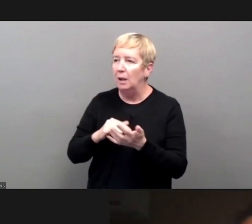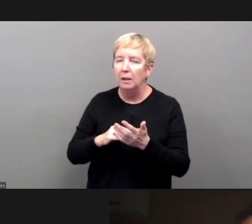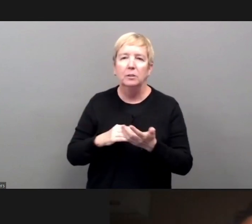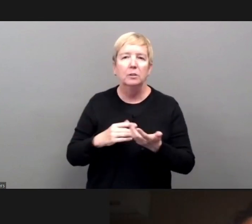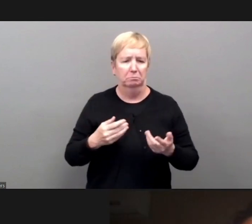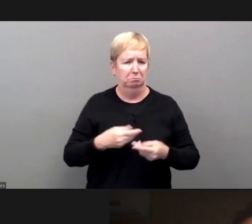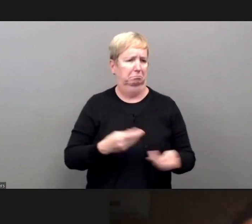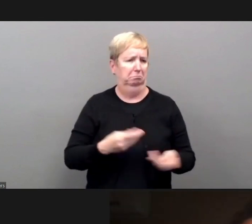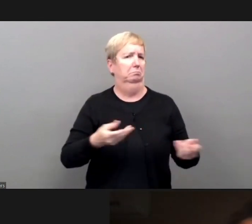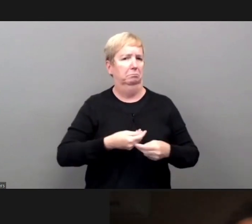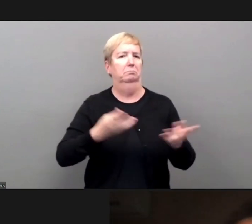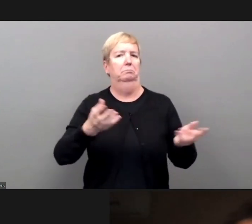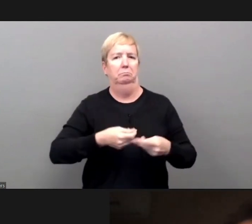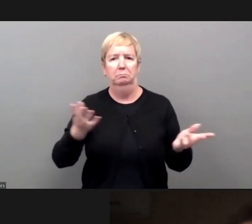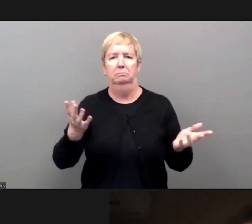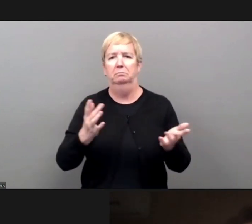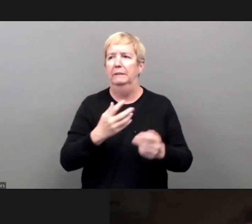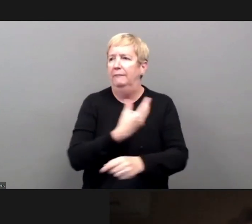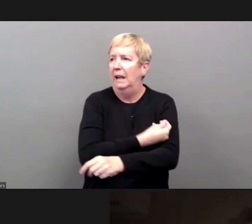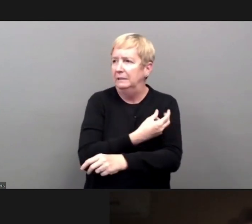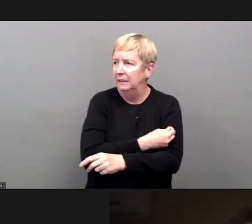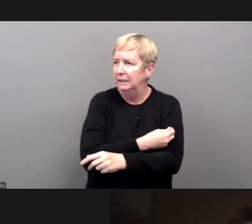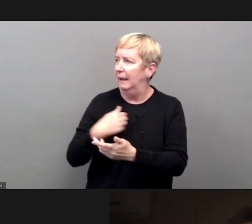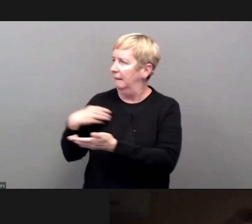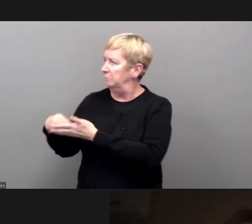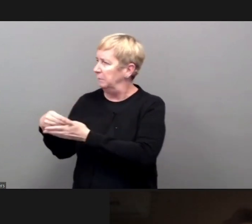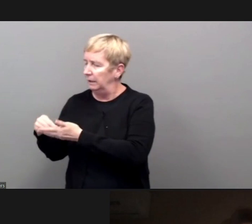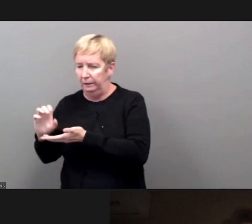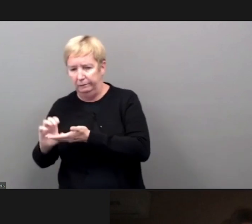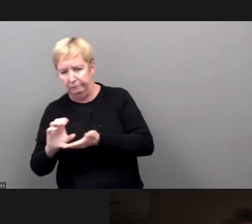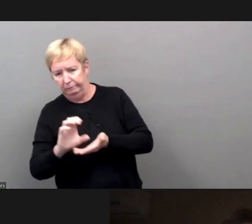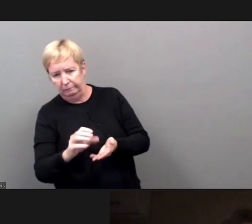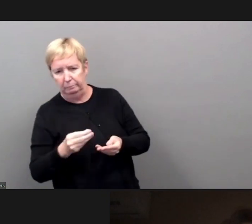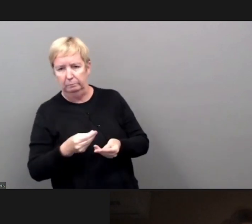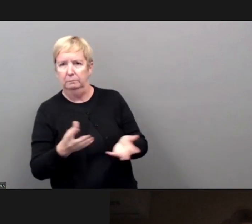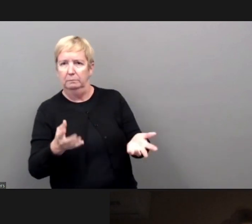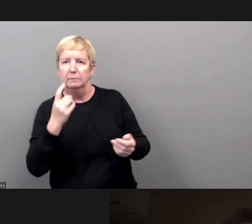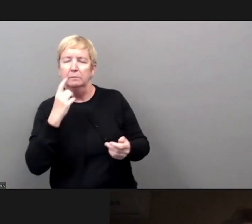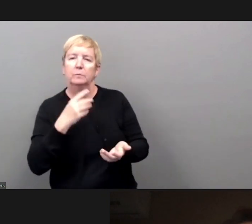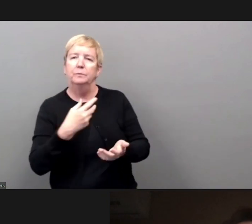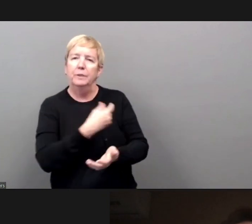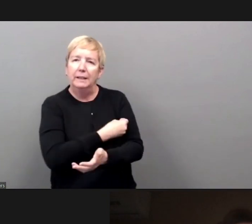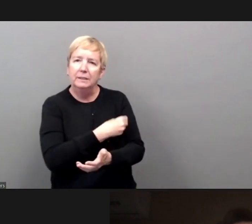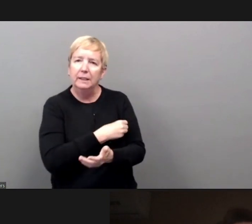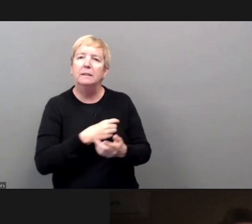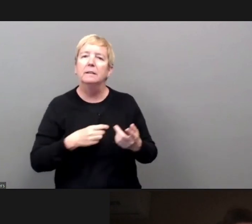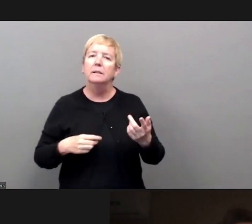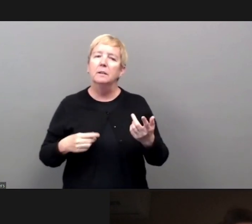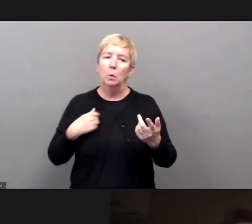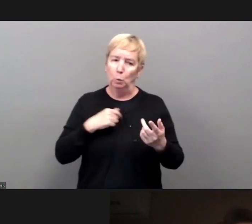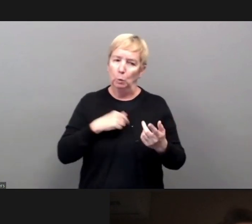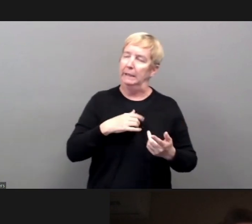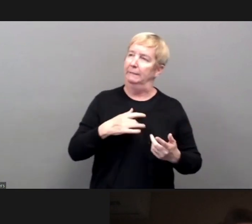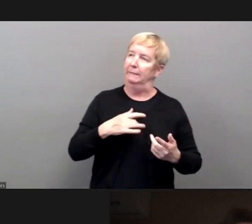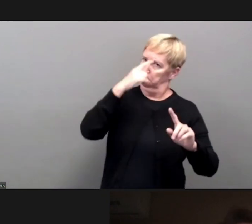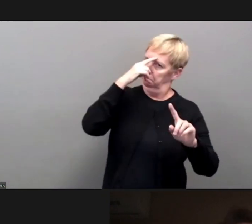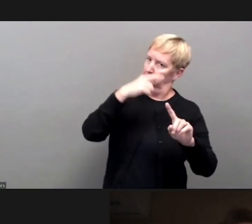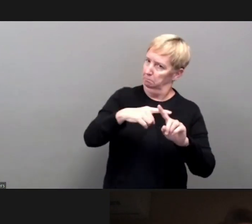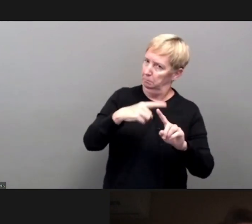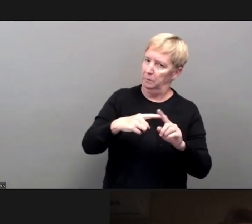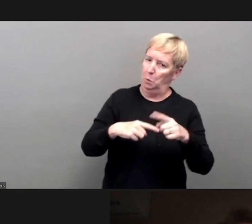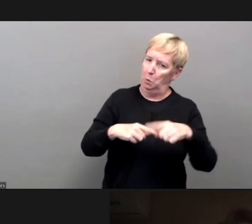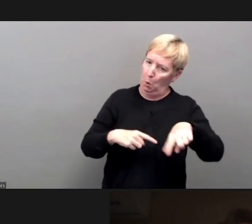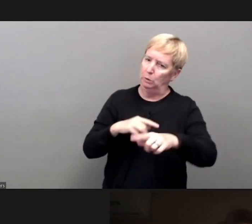government provides us the money for the vaccines, and 98% of those people are already giving COVID. So we feel optimistic about the